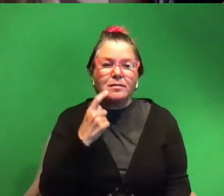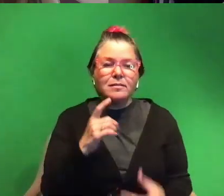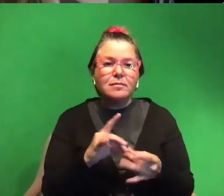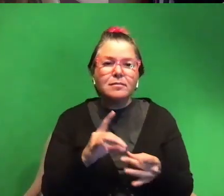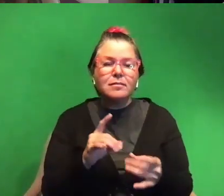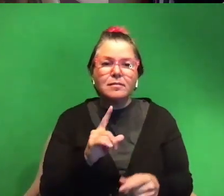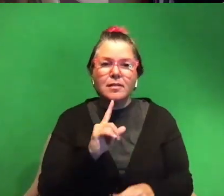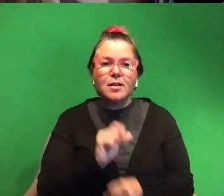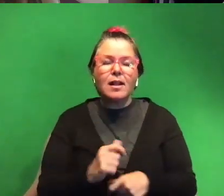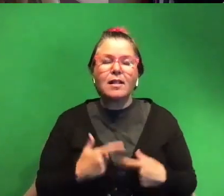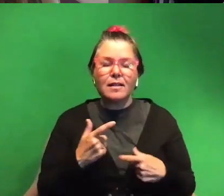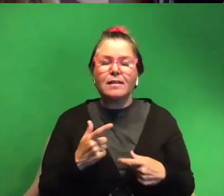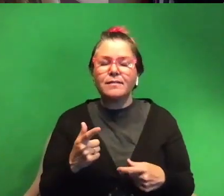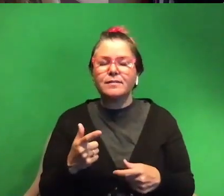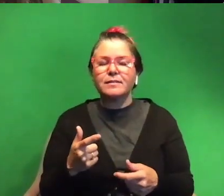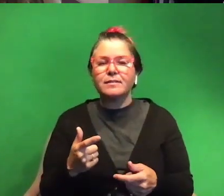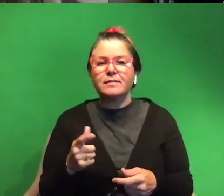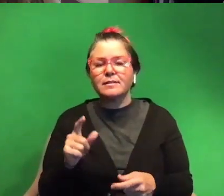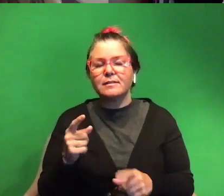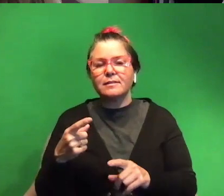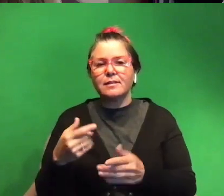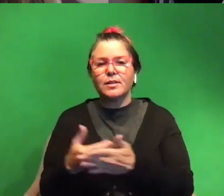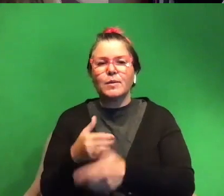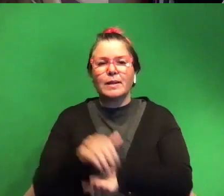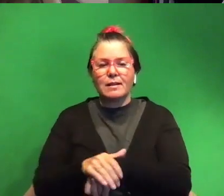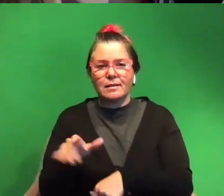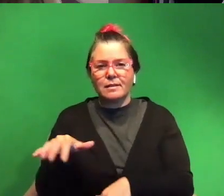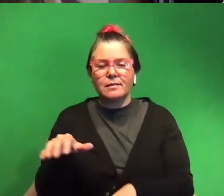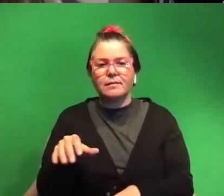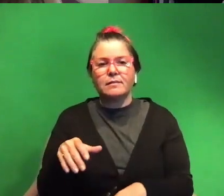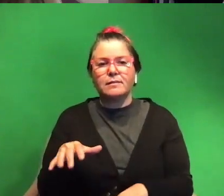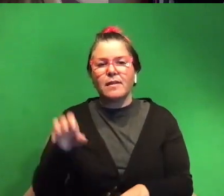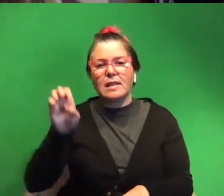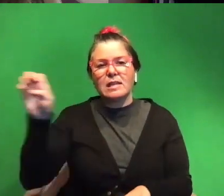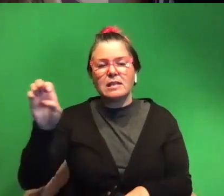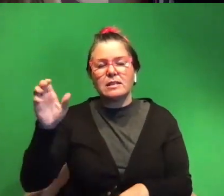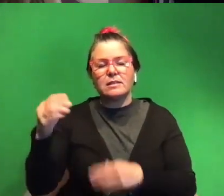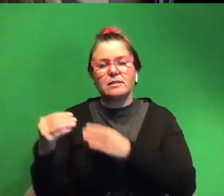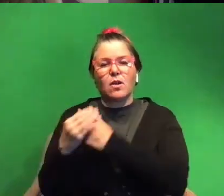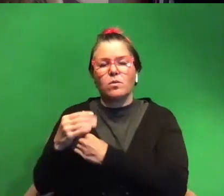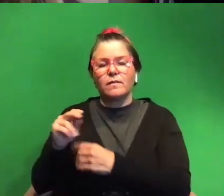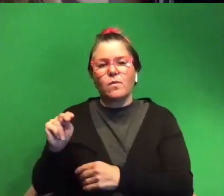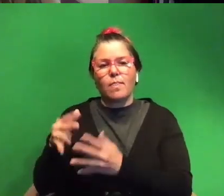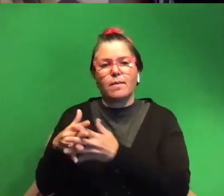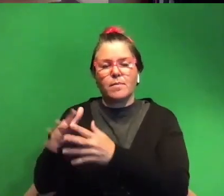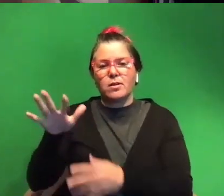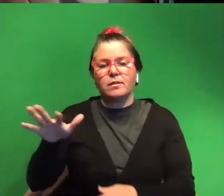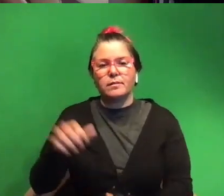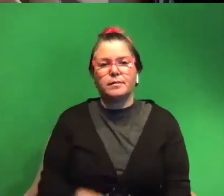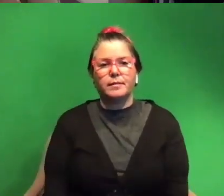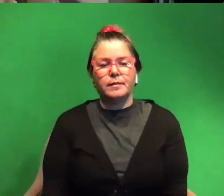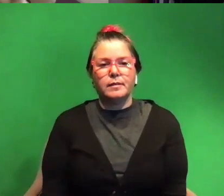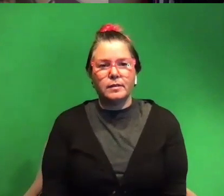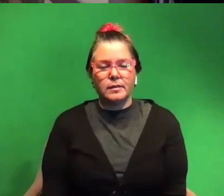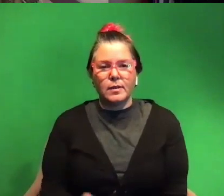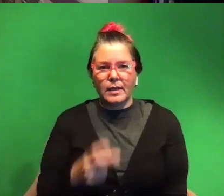actually lives in New England, that temperate coral. So I actually do, like along the east coast of North America, have species of coral. So you can